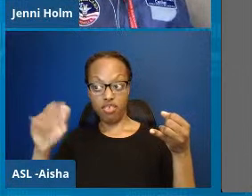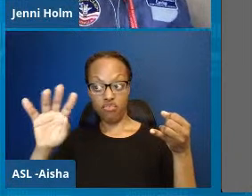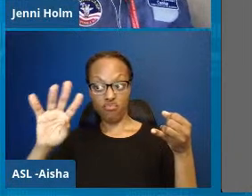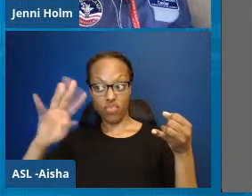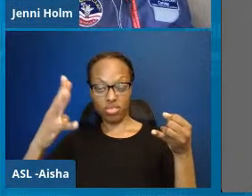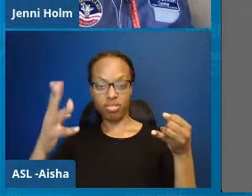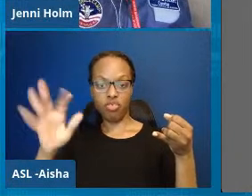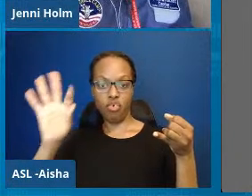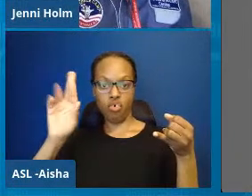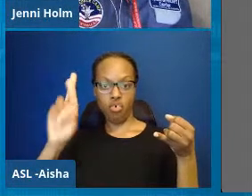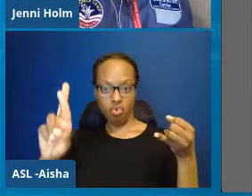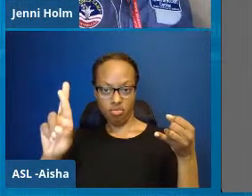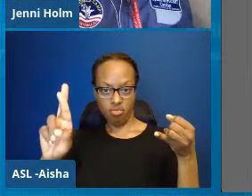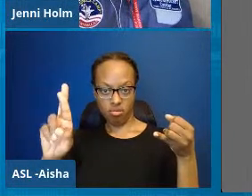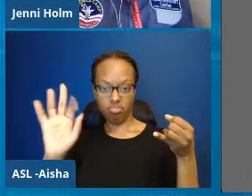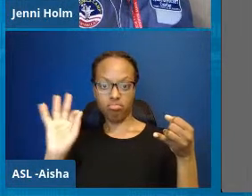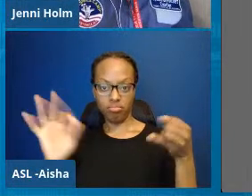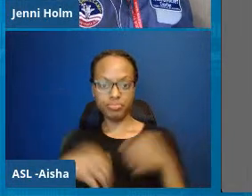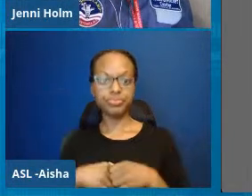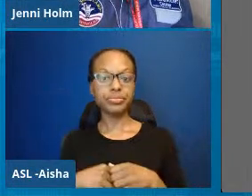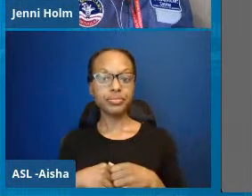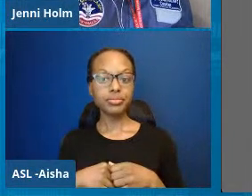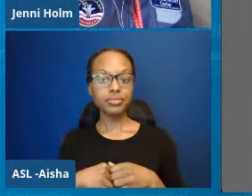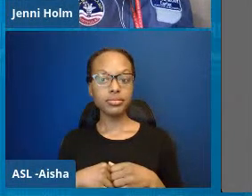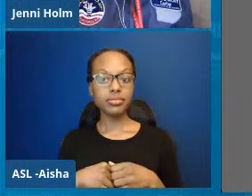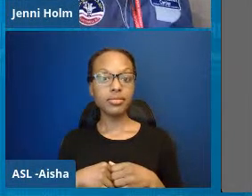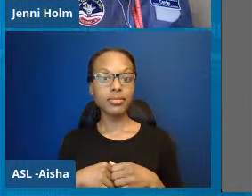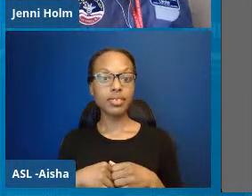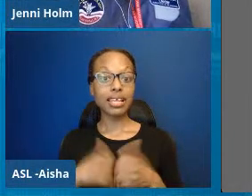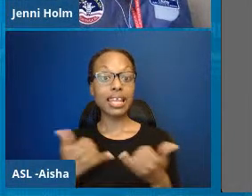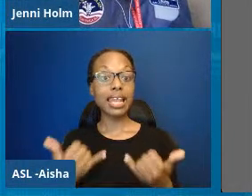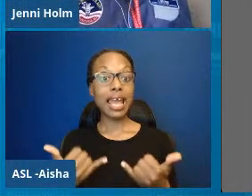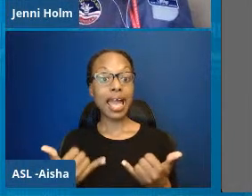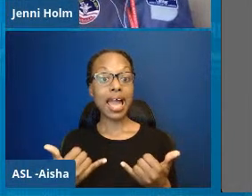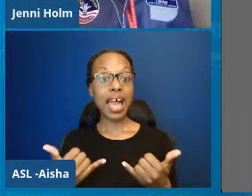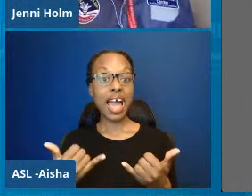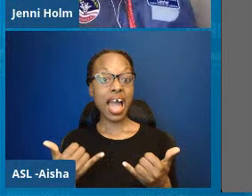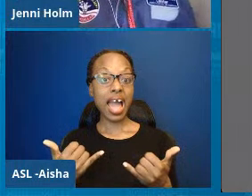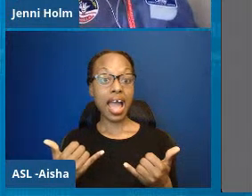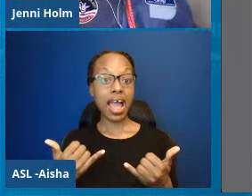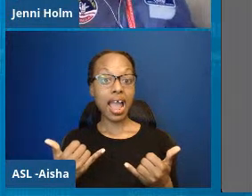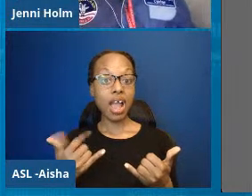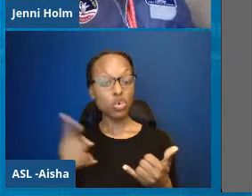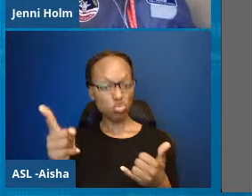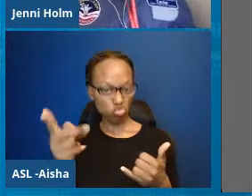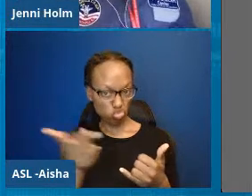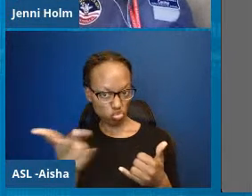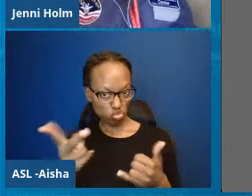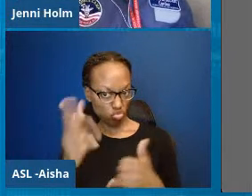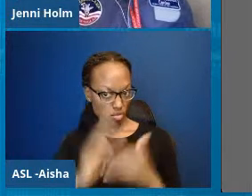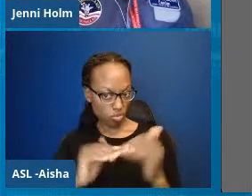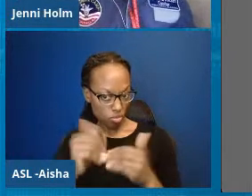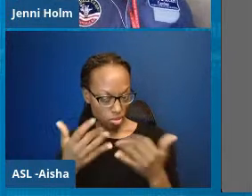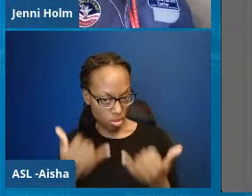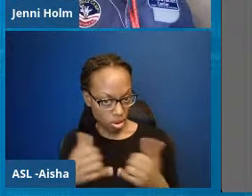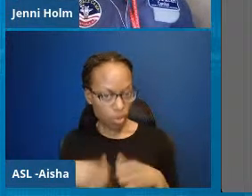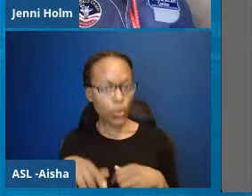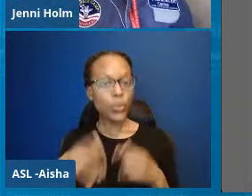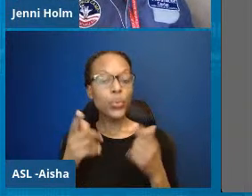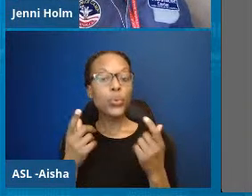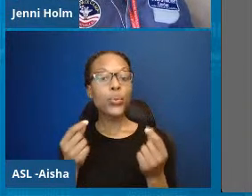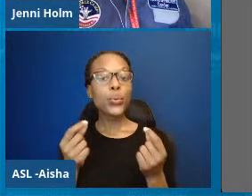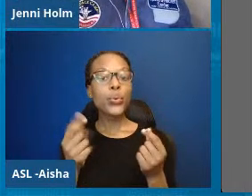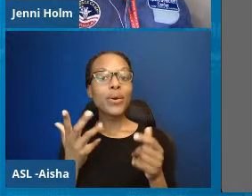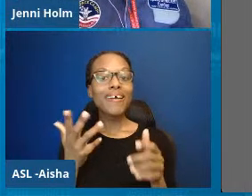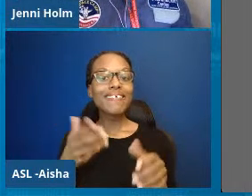so up next, we're going to just hand it. We're going to have now a little speed now. Now that you guys are comfortable, I'm going to go ahead and we're going to have a